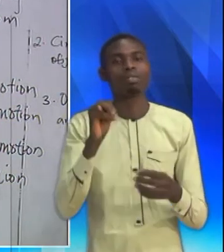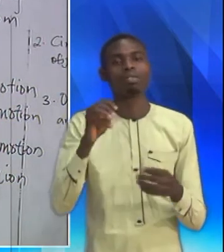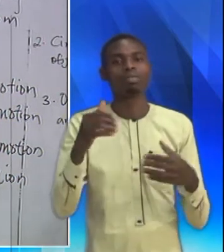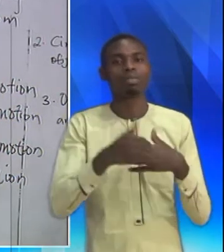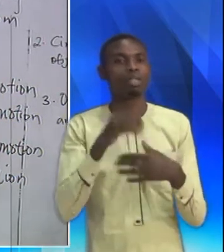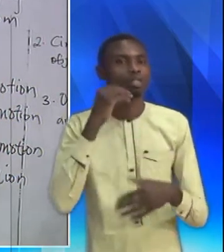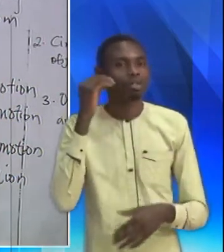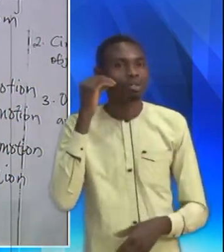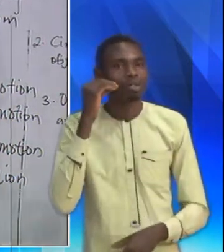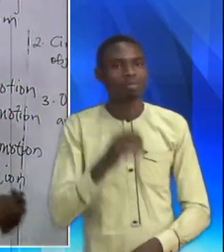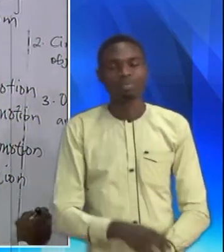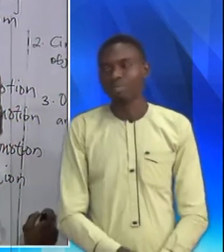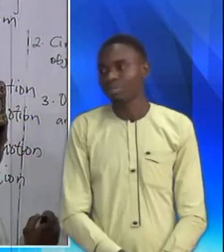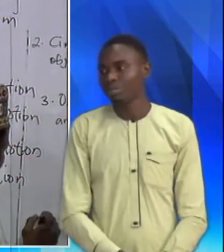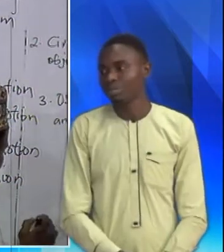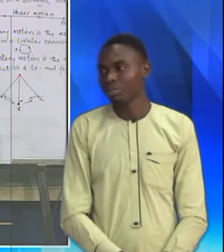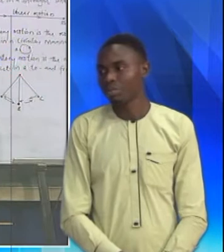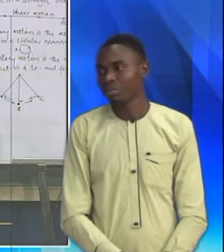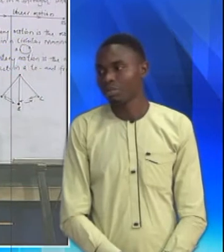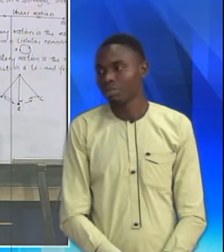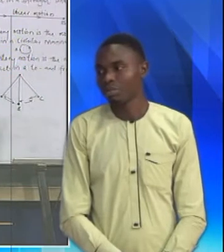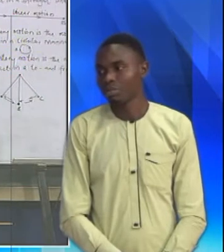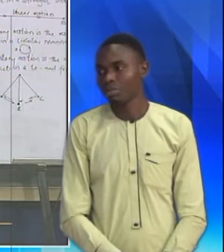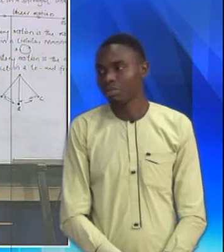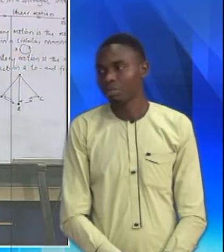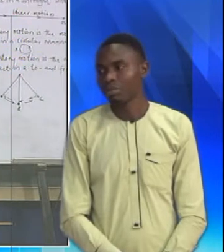activities. Then number 4